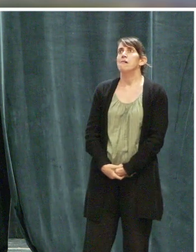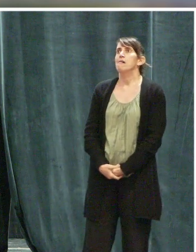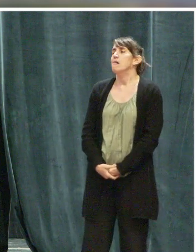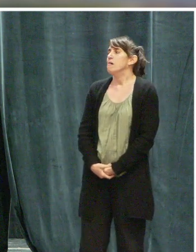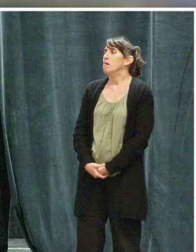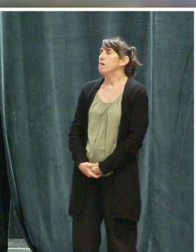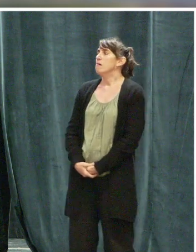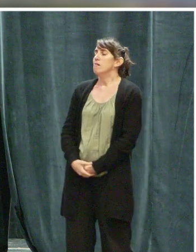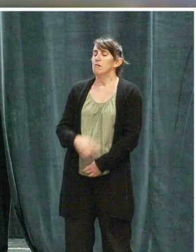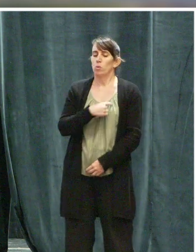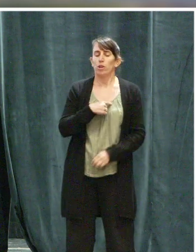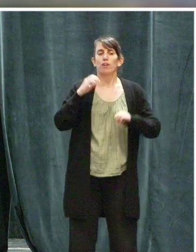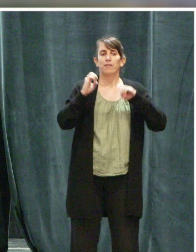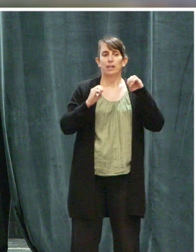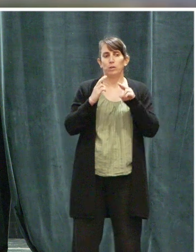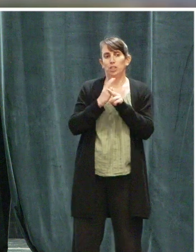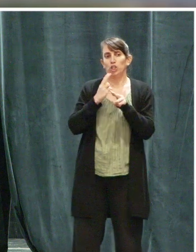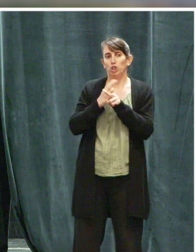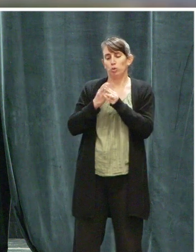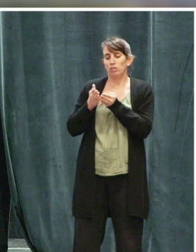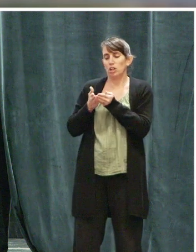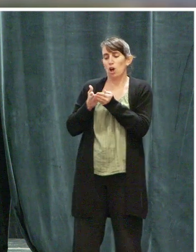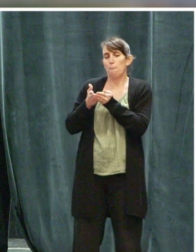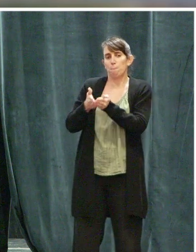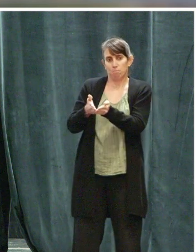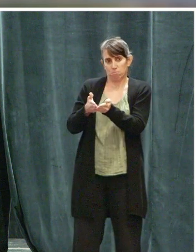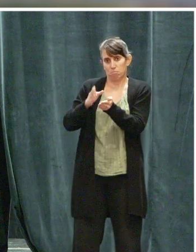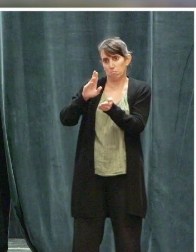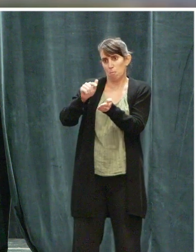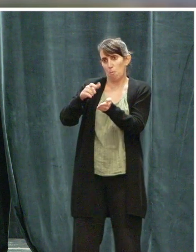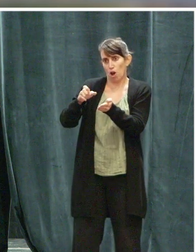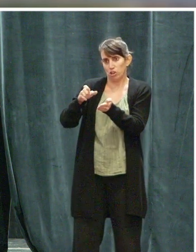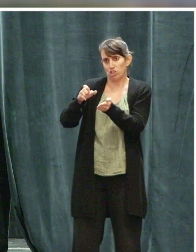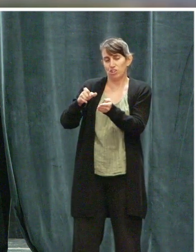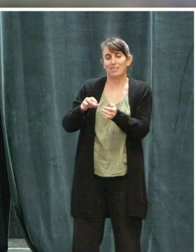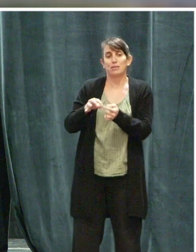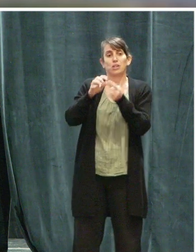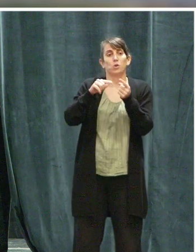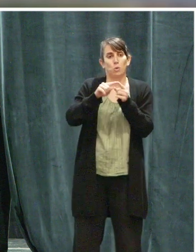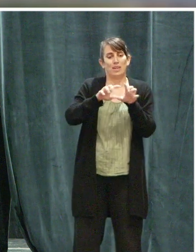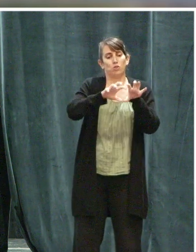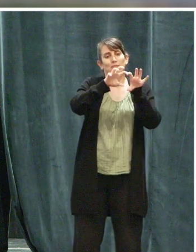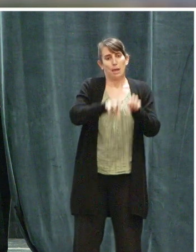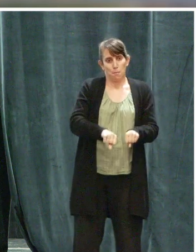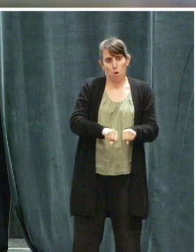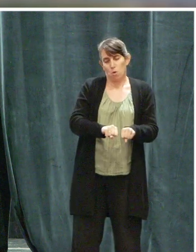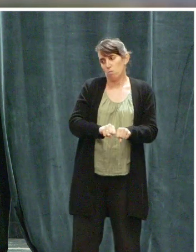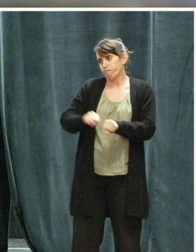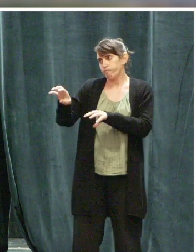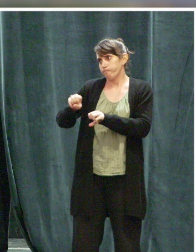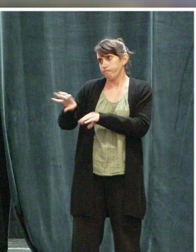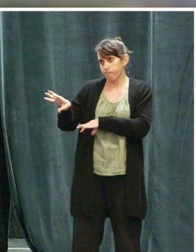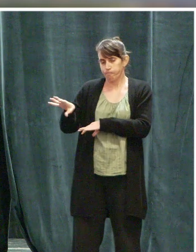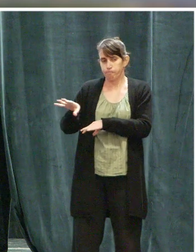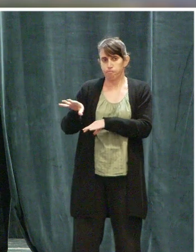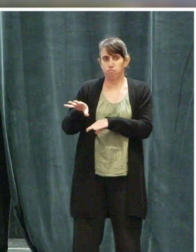So we are evaluating the uses of barges, especially where we have to demo the platforms, which is reach 2, 4,